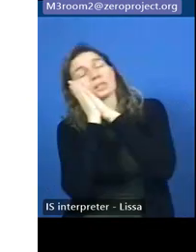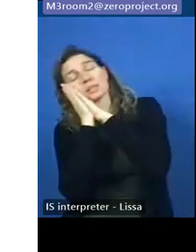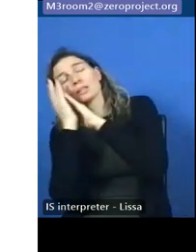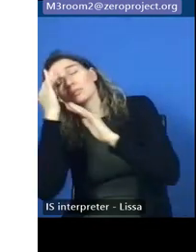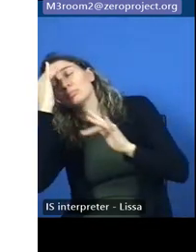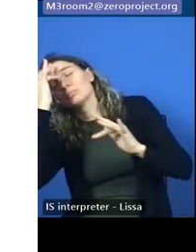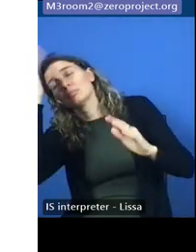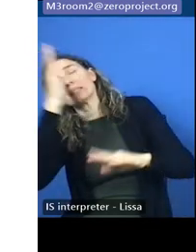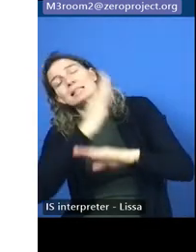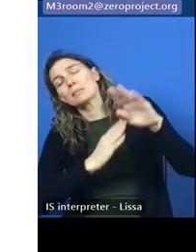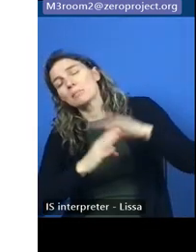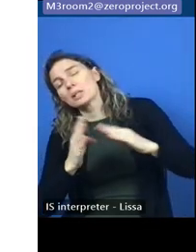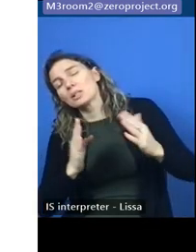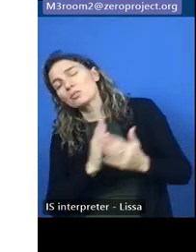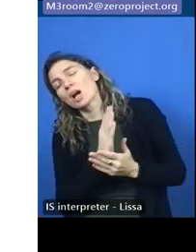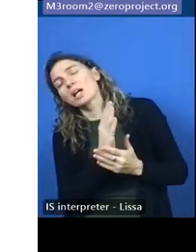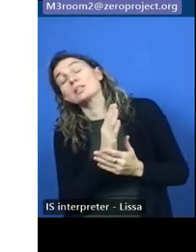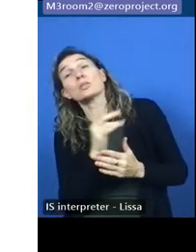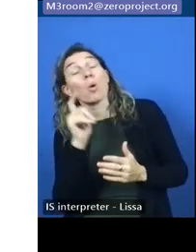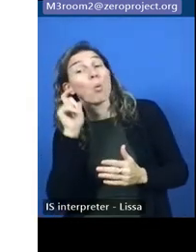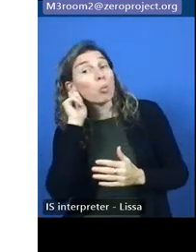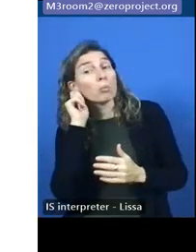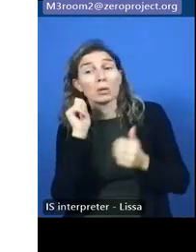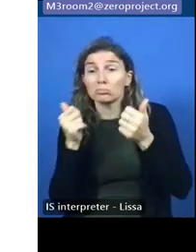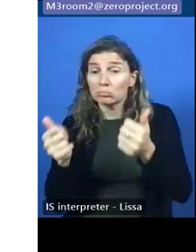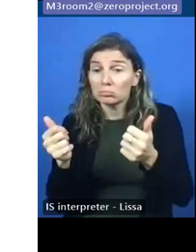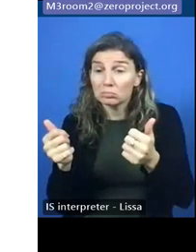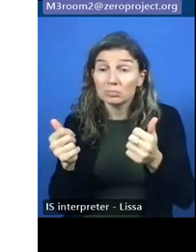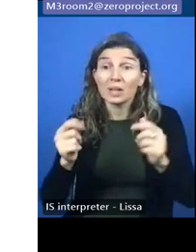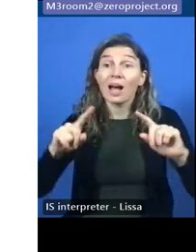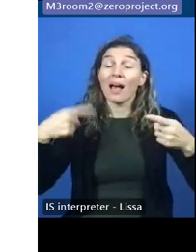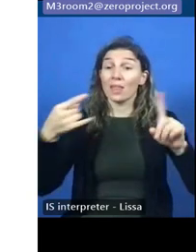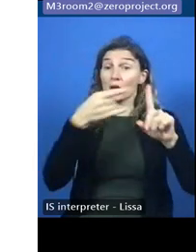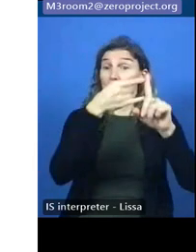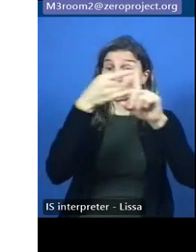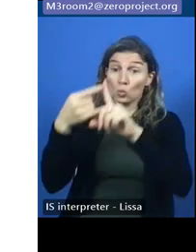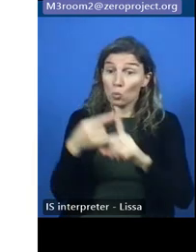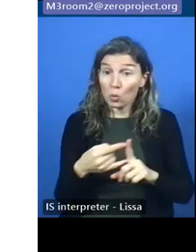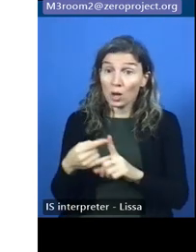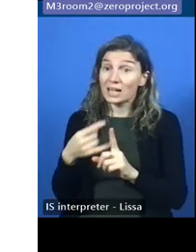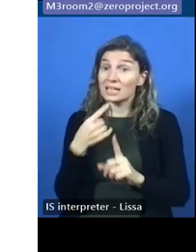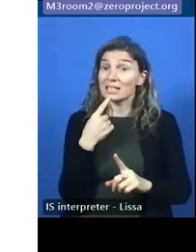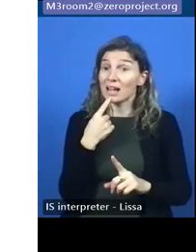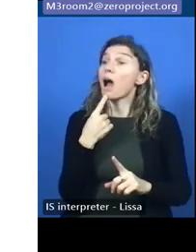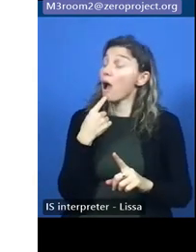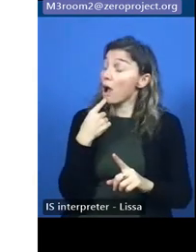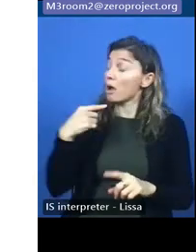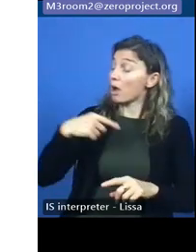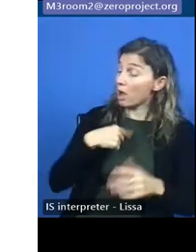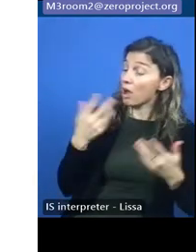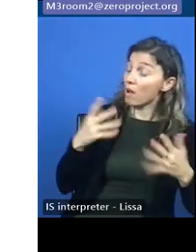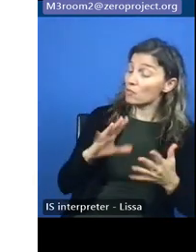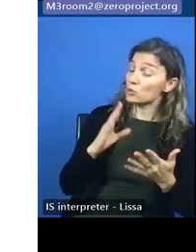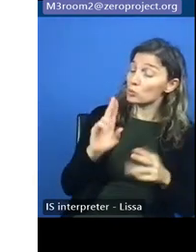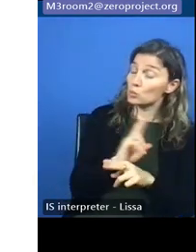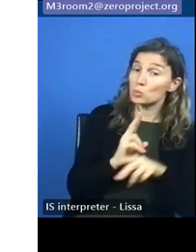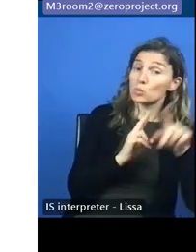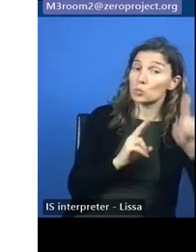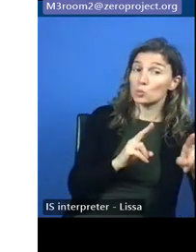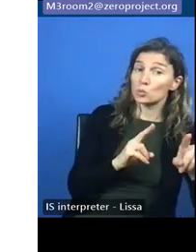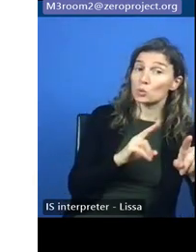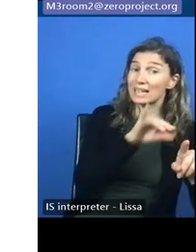woman. So she gets on a Zoom call with us and says she's just been using the InDashboard to compare our